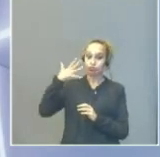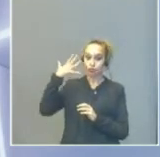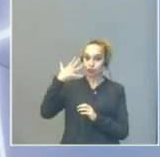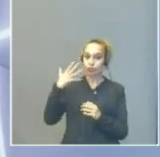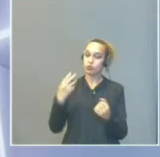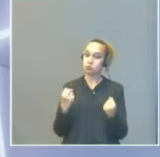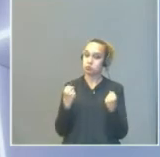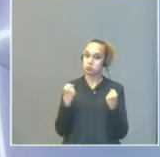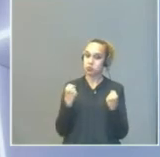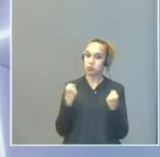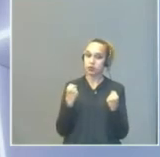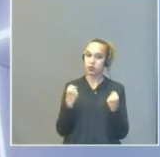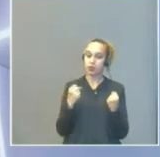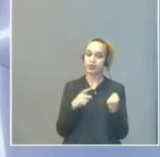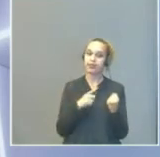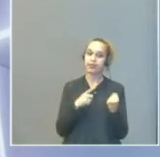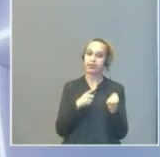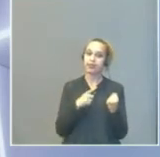in that space